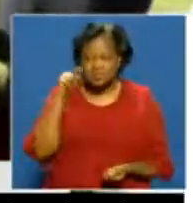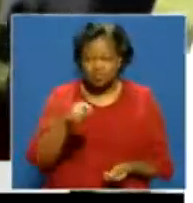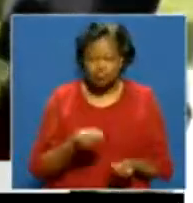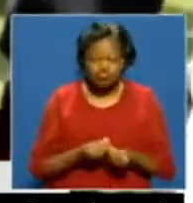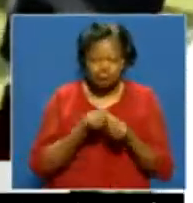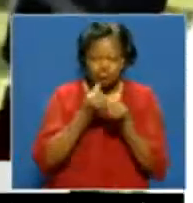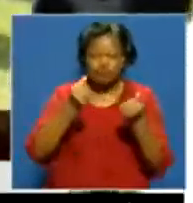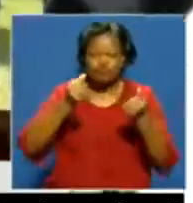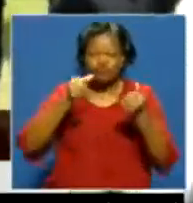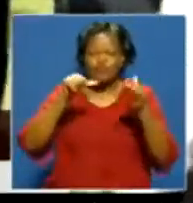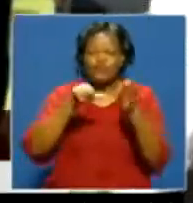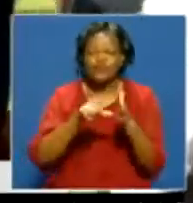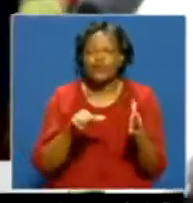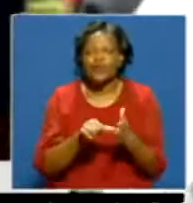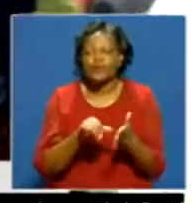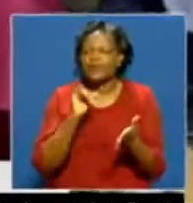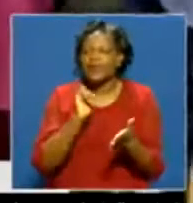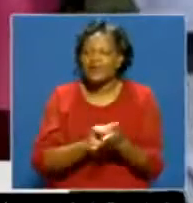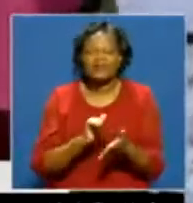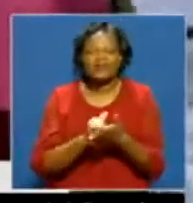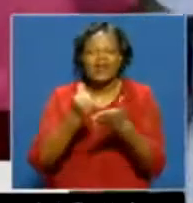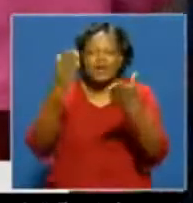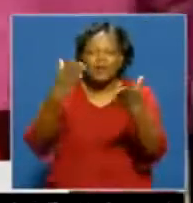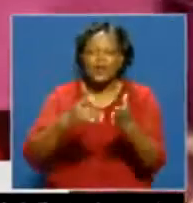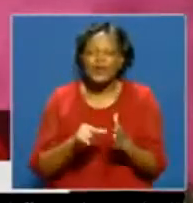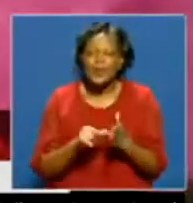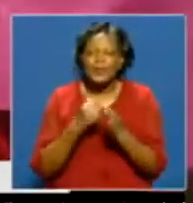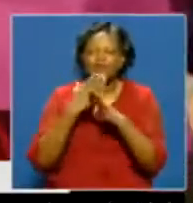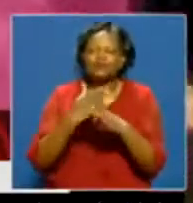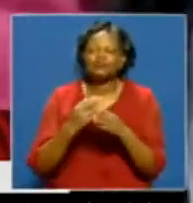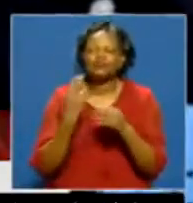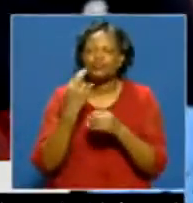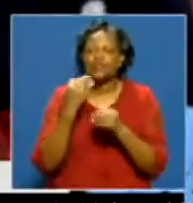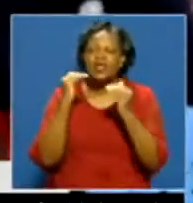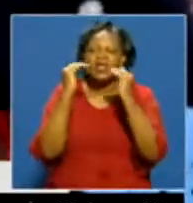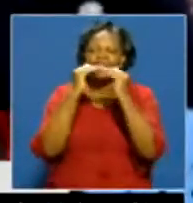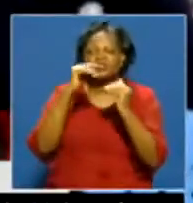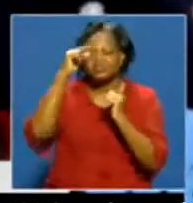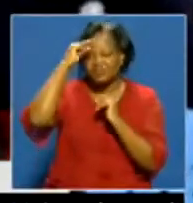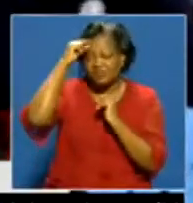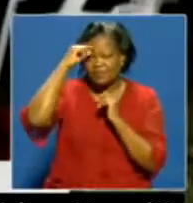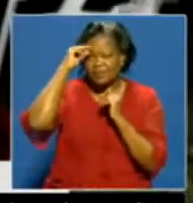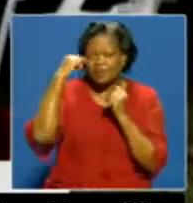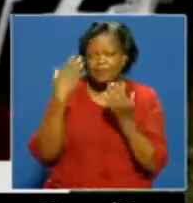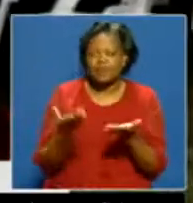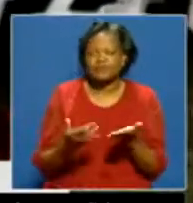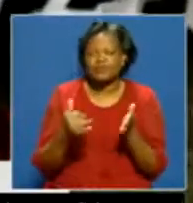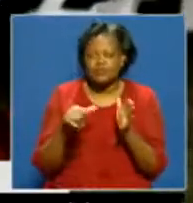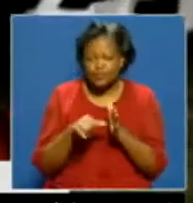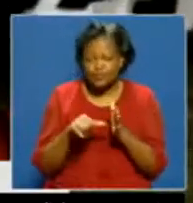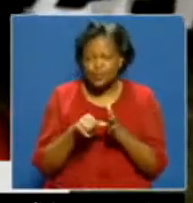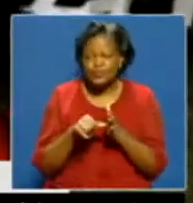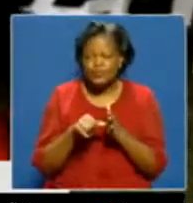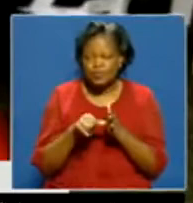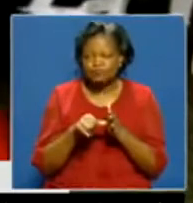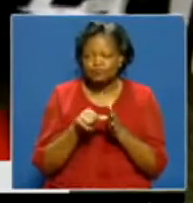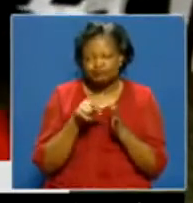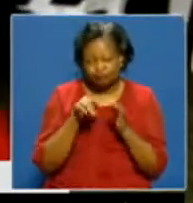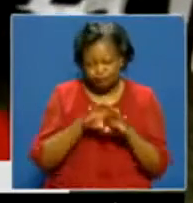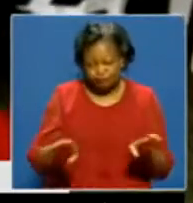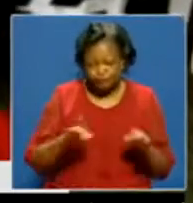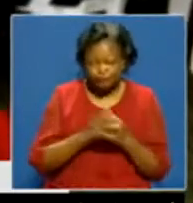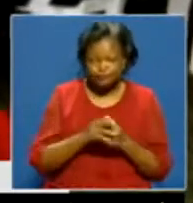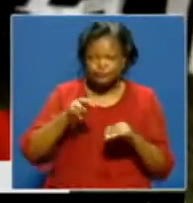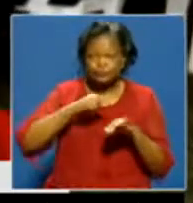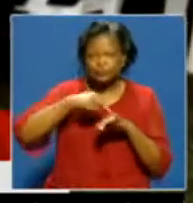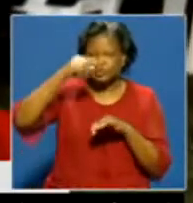matter that has been fueling animosity between the two levels of government over the dispute of land. The national government has put